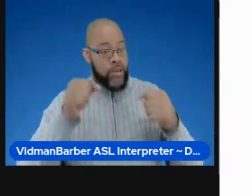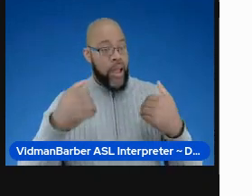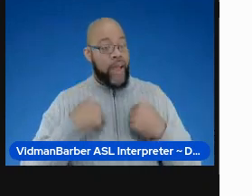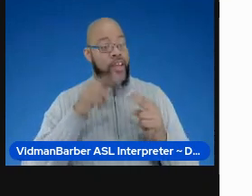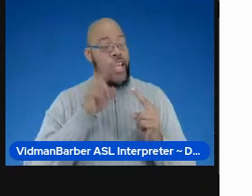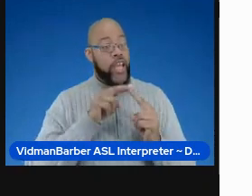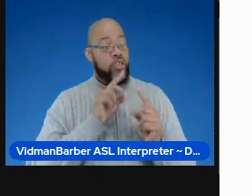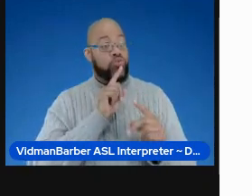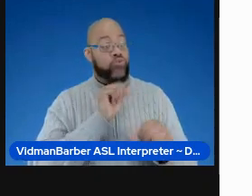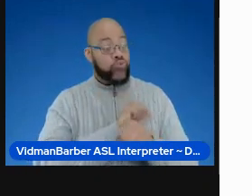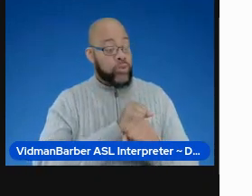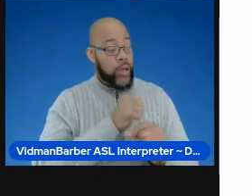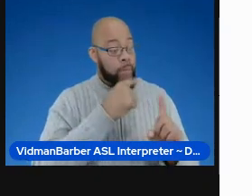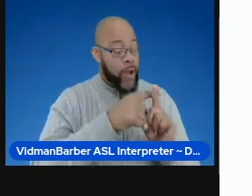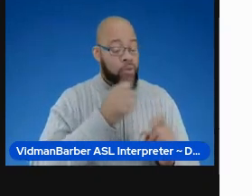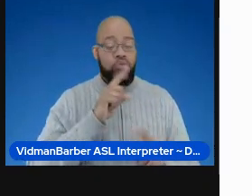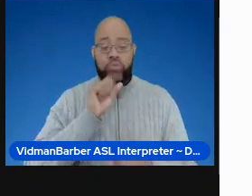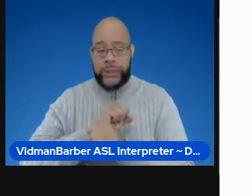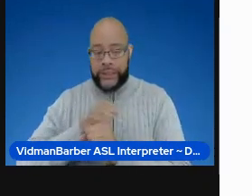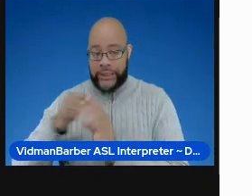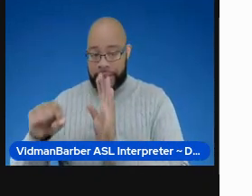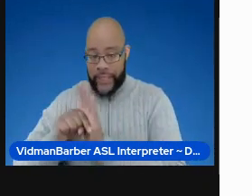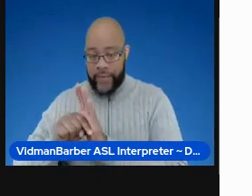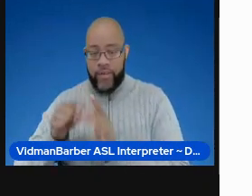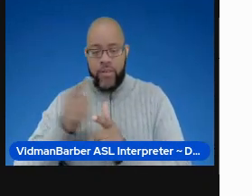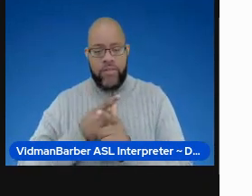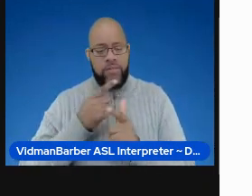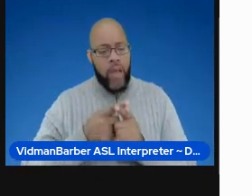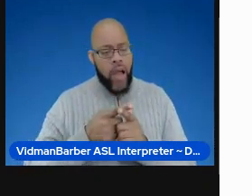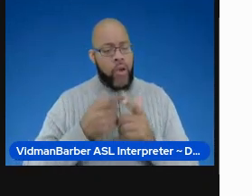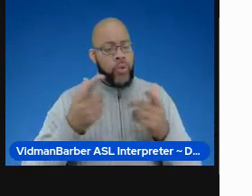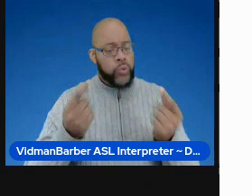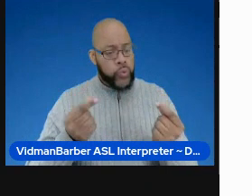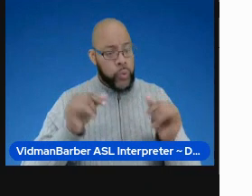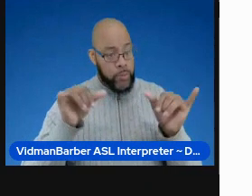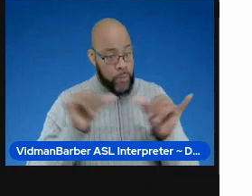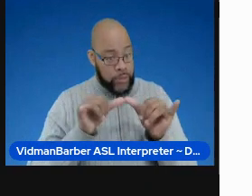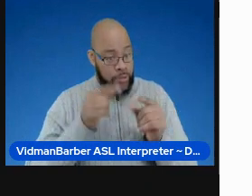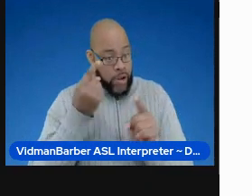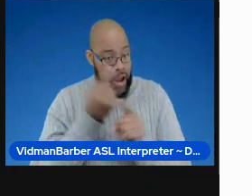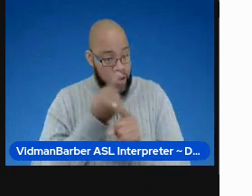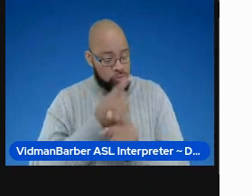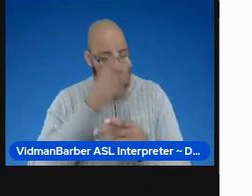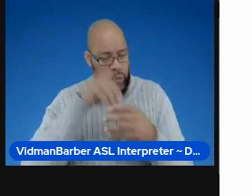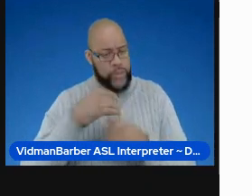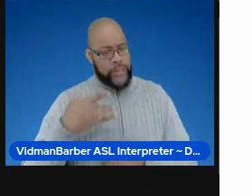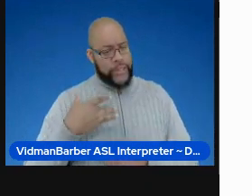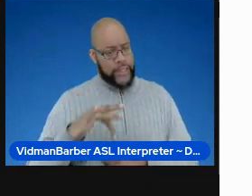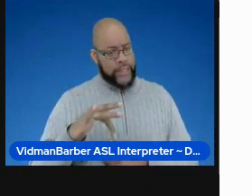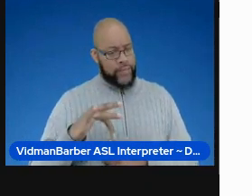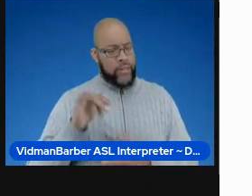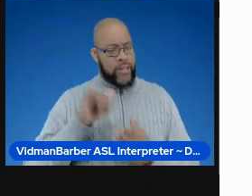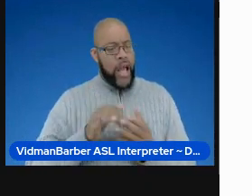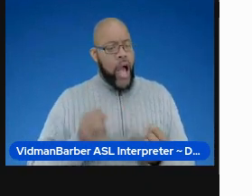true positive or a true negative. And then the measurements of accuracy include sensitivity, which is how many of the cases are